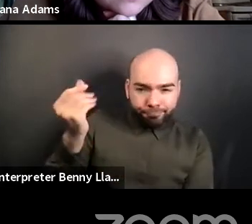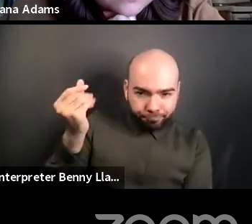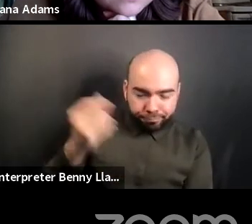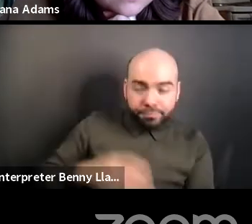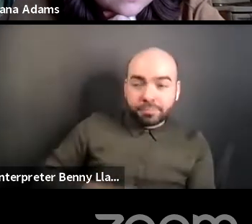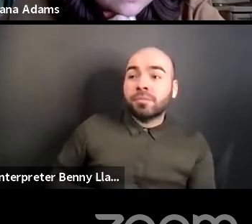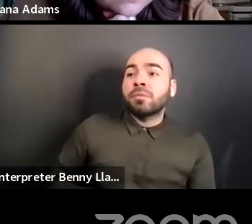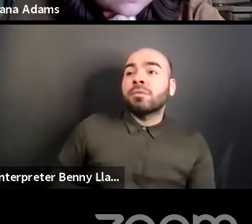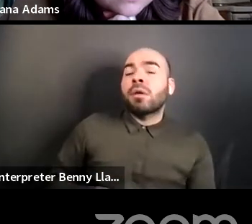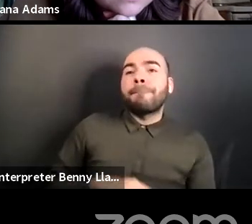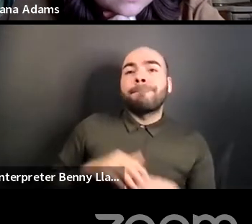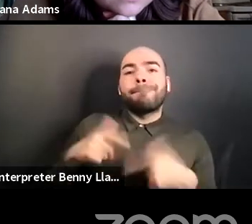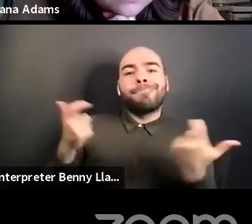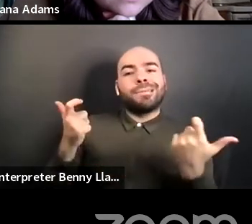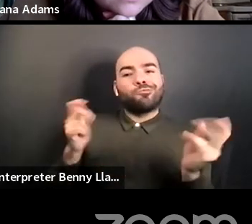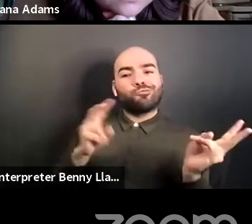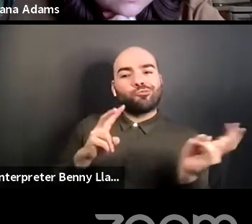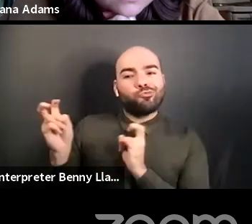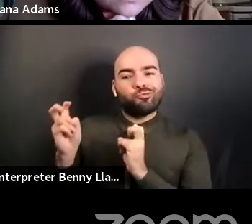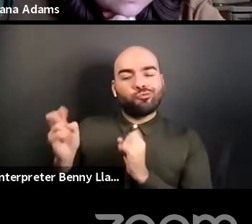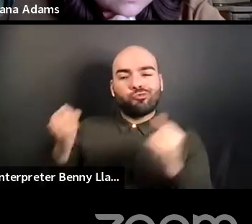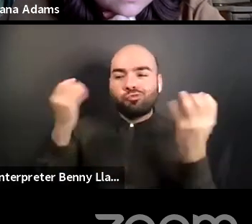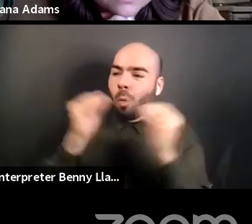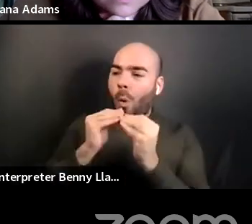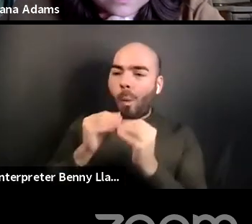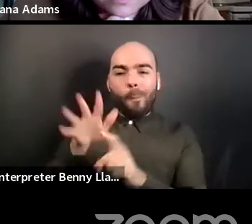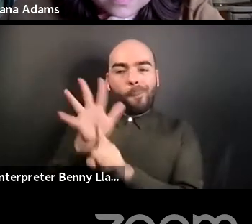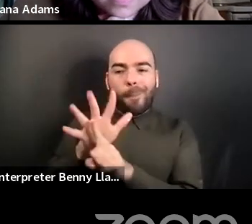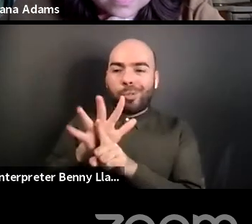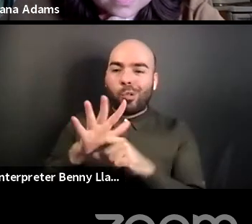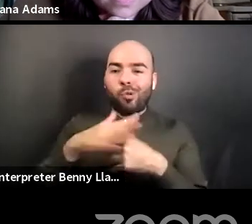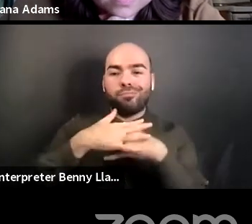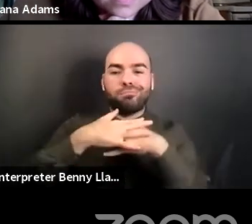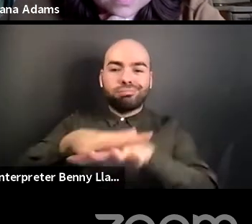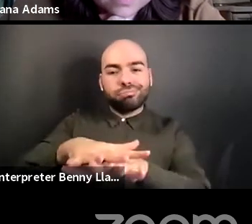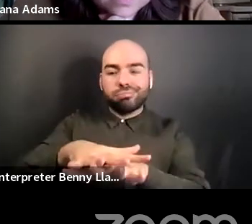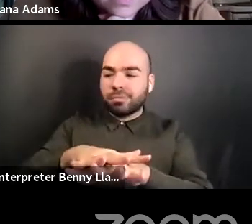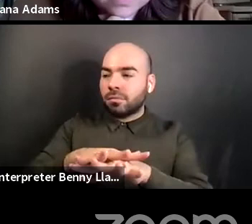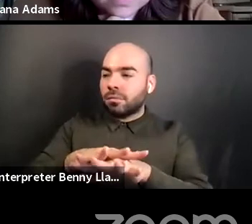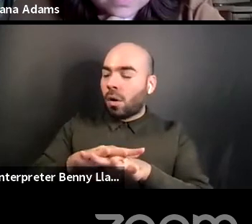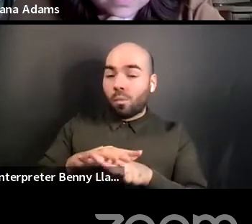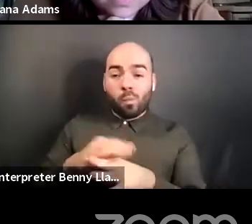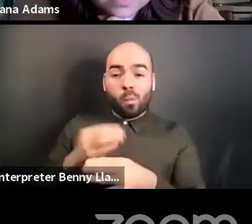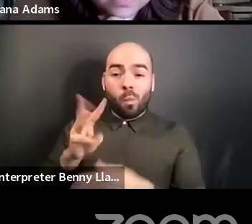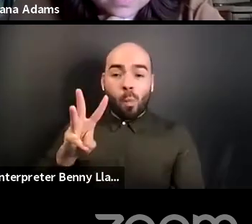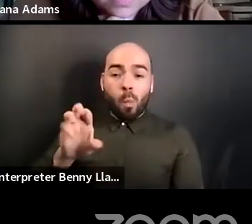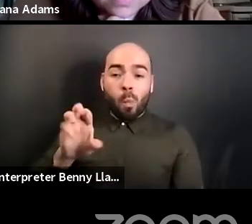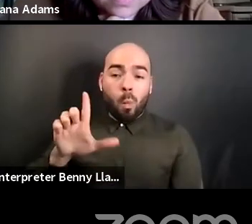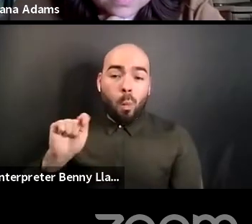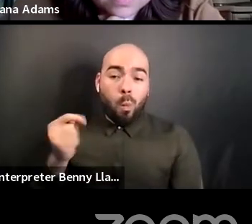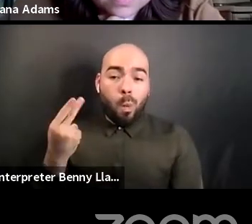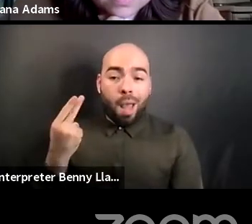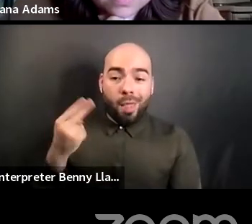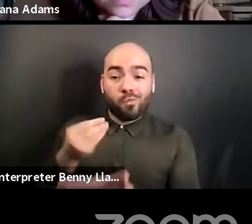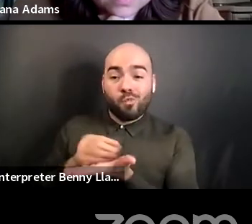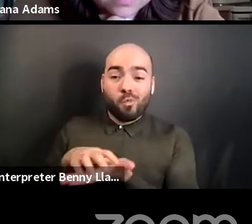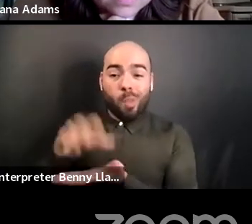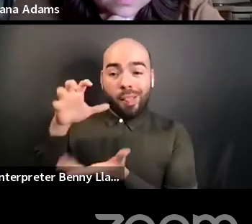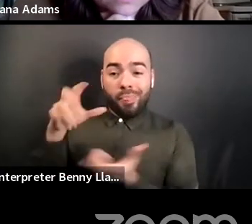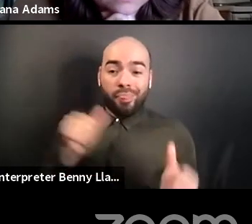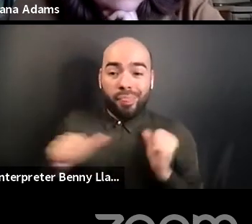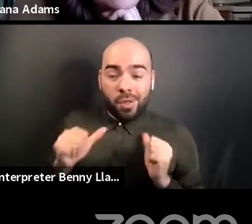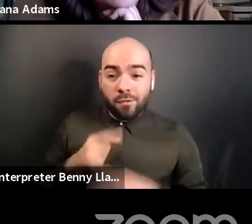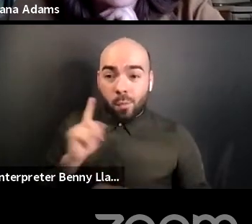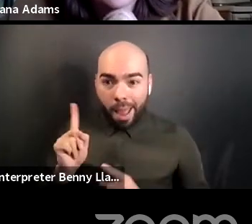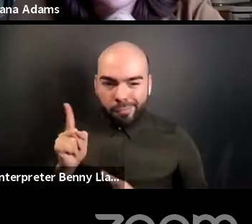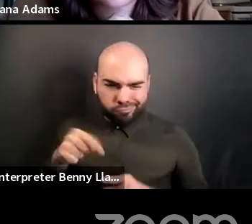of mainstream and like wealth theater, where the theater wealth comes from, it's from audiences.